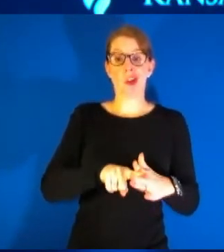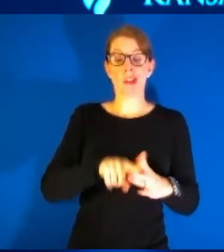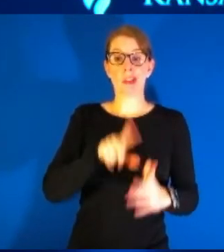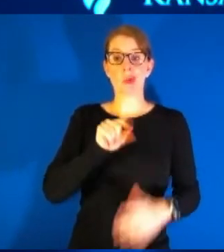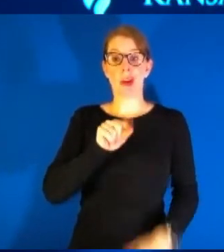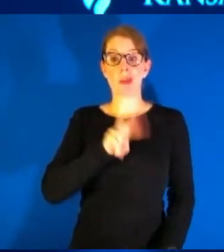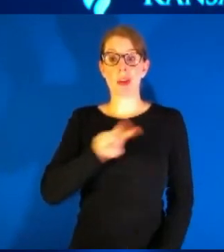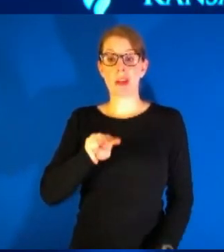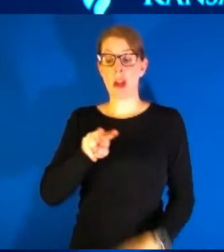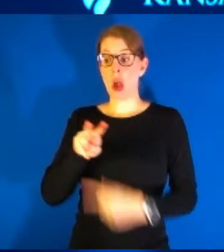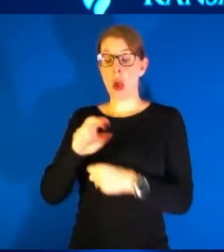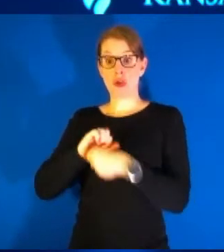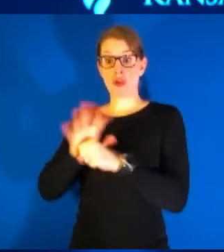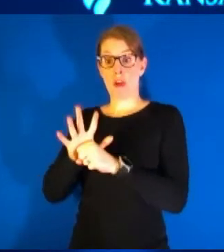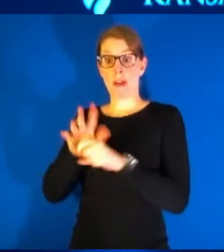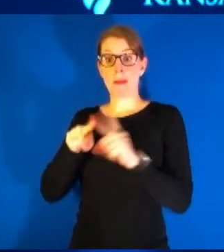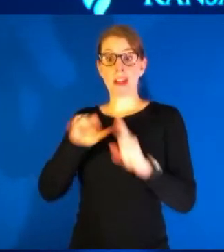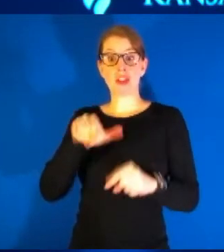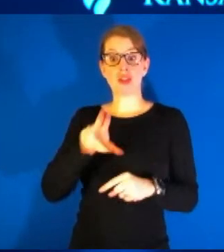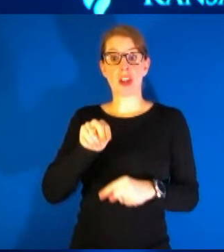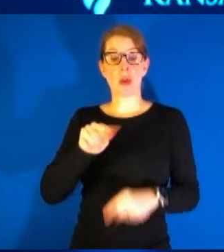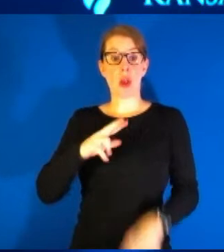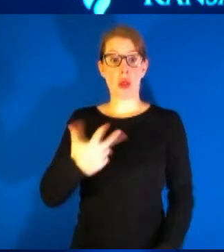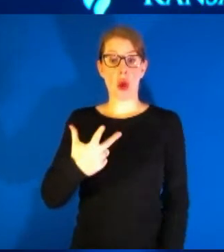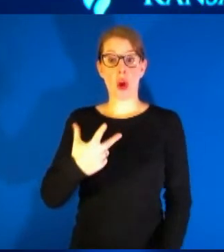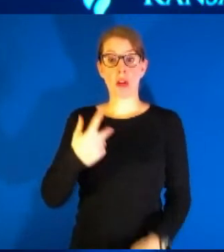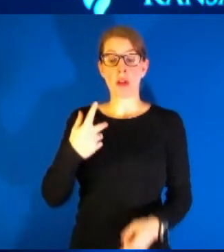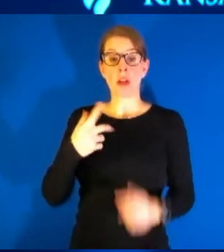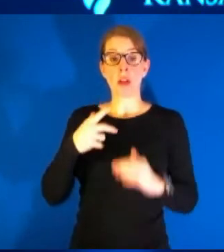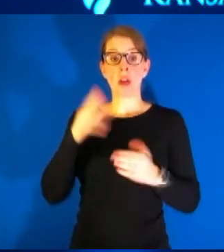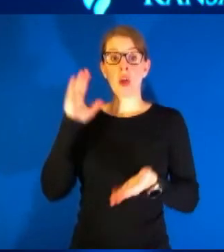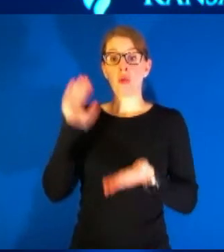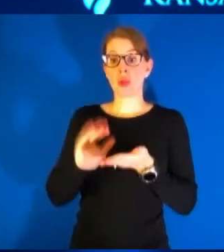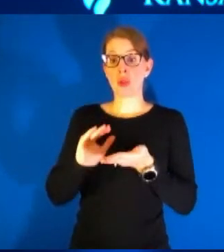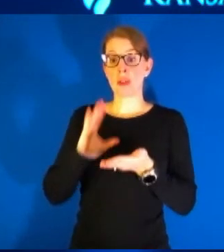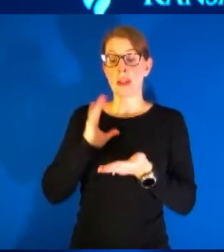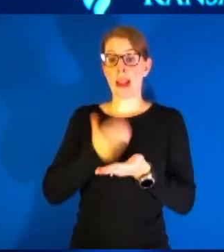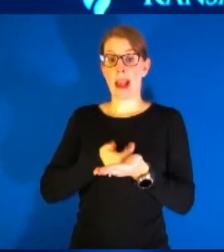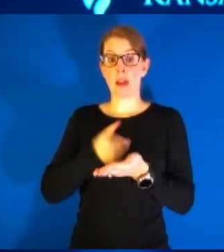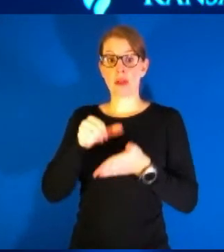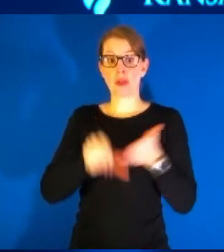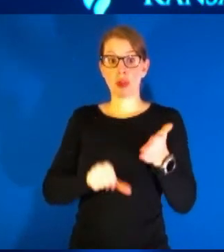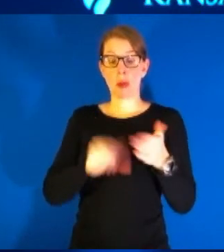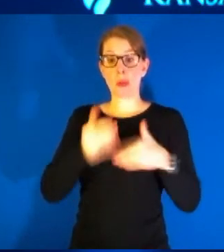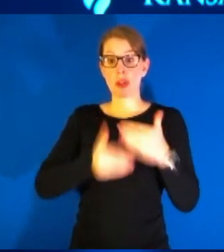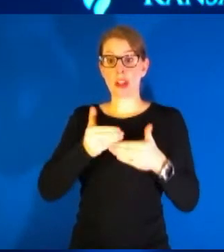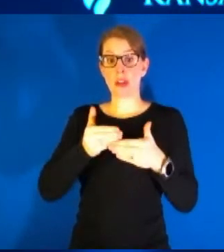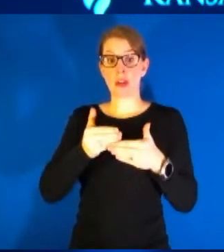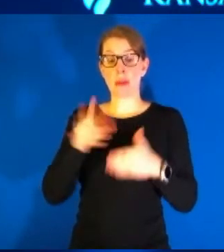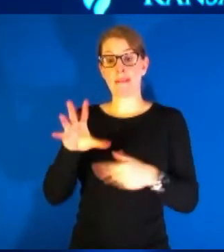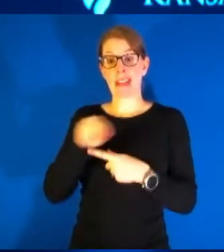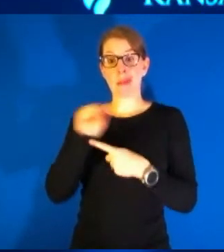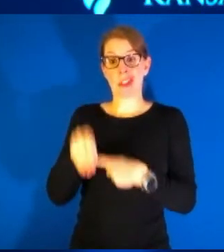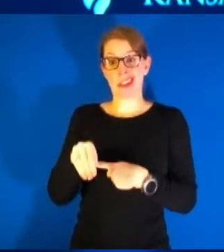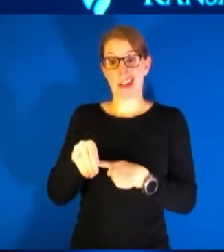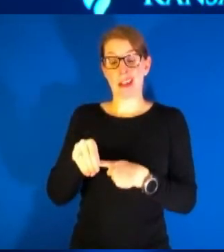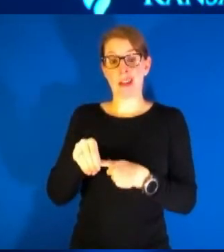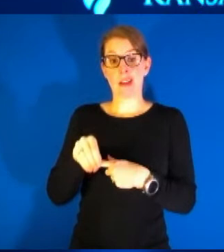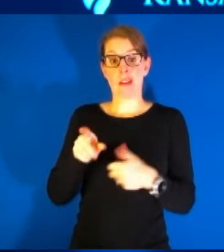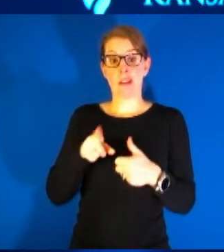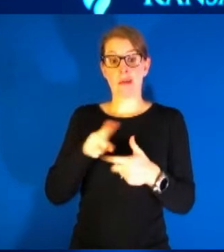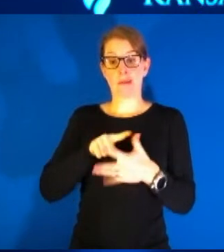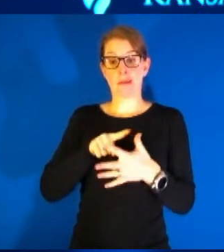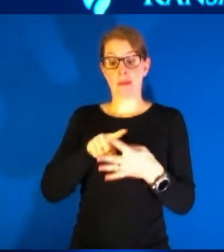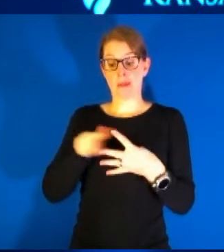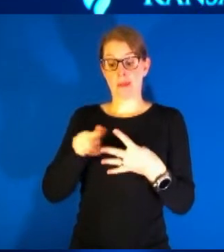but starting January 3rd, we reduced our surgical and procedural volume by 50%. So the first 3 weeks of the ORs